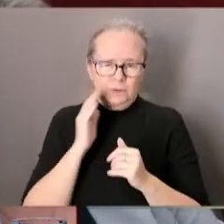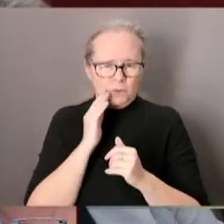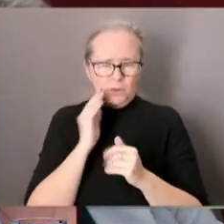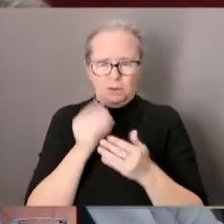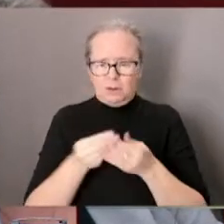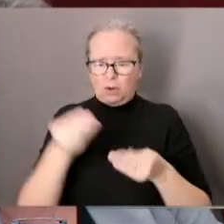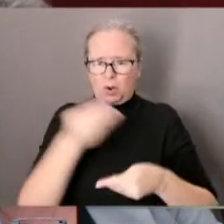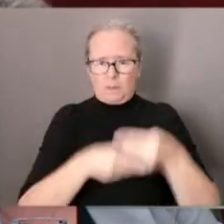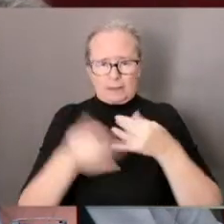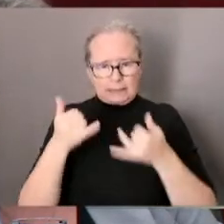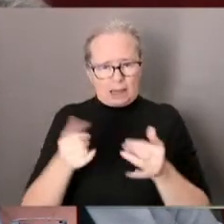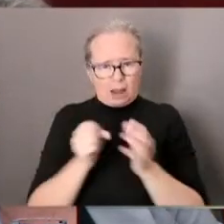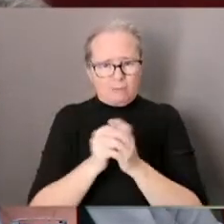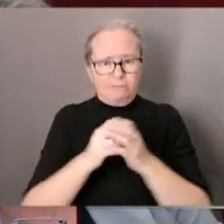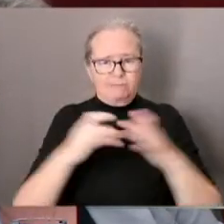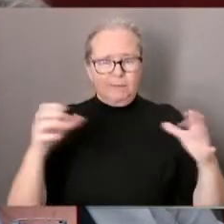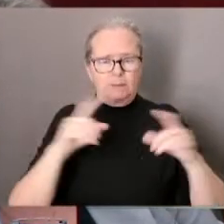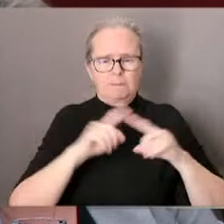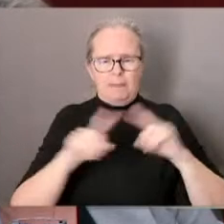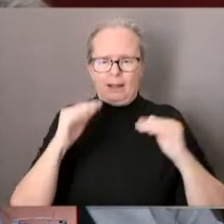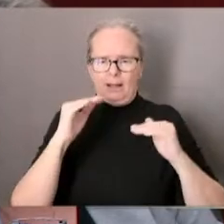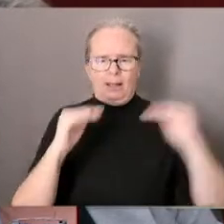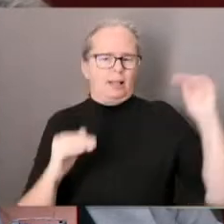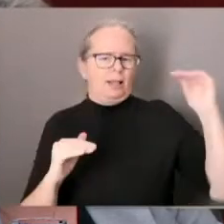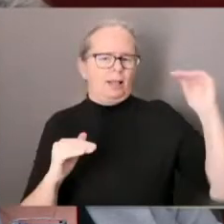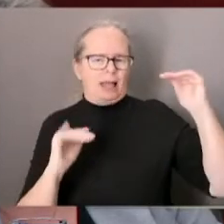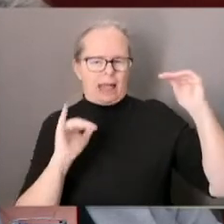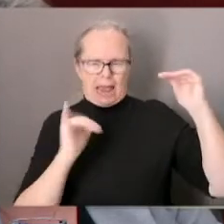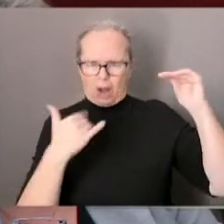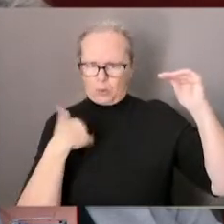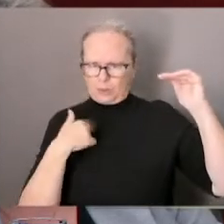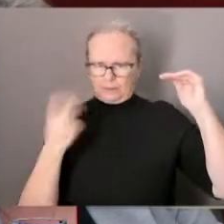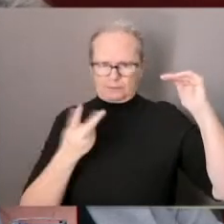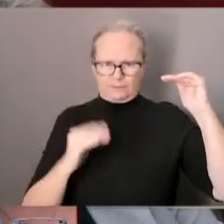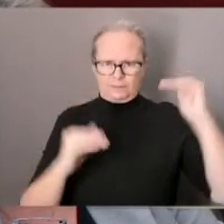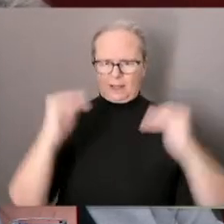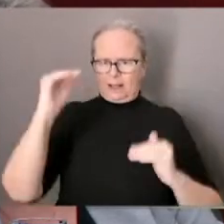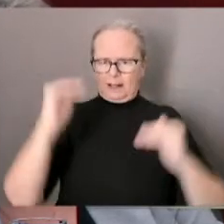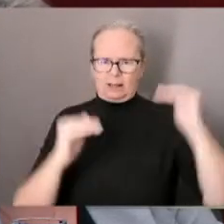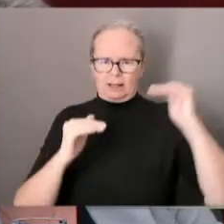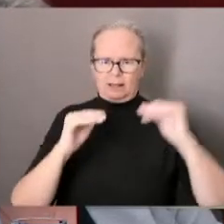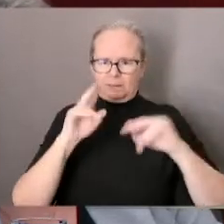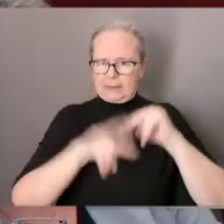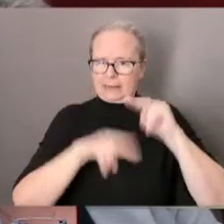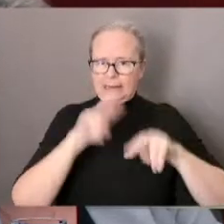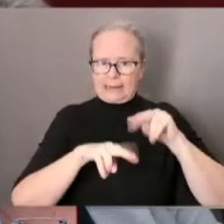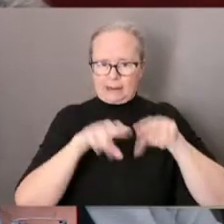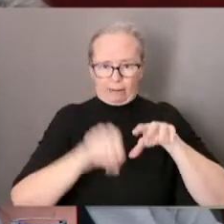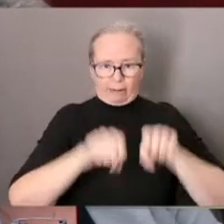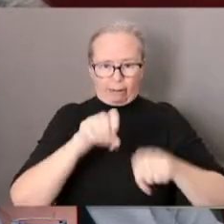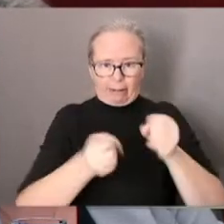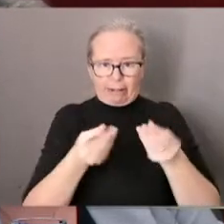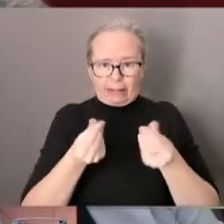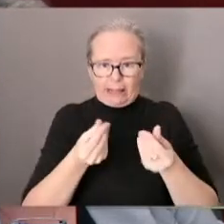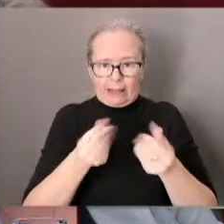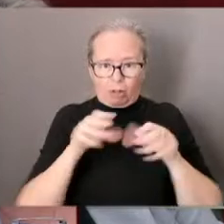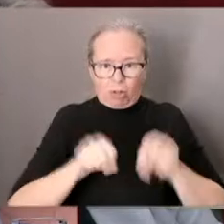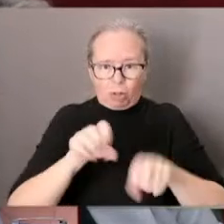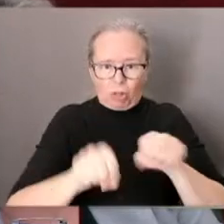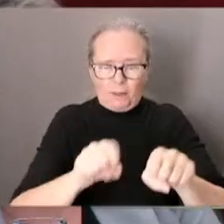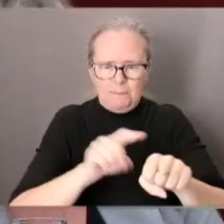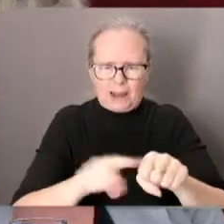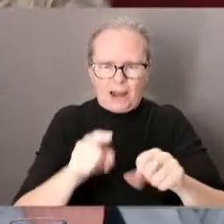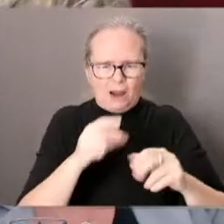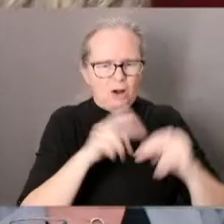to the ever escalating burden on renters and buyers of a multitude of multi Municipal and other jurisdictional fees taxes and levies